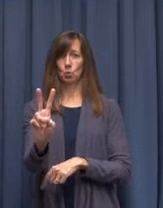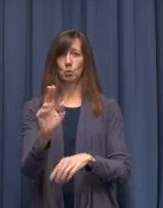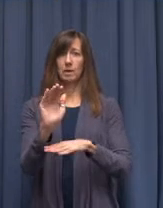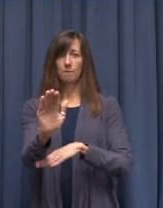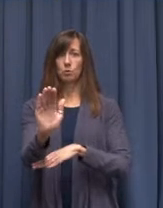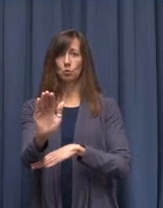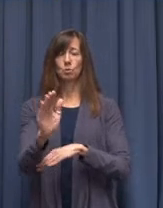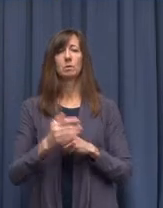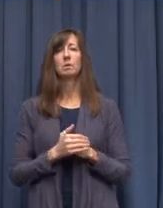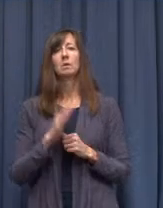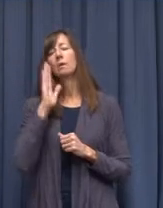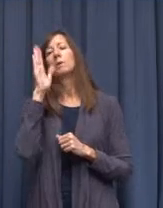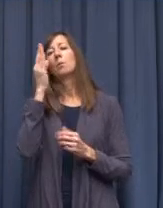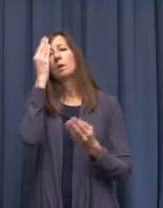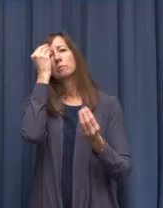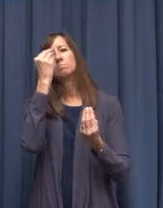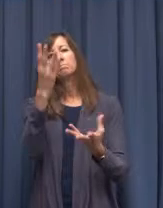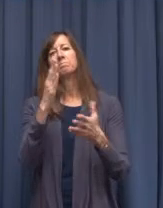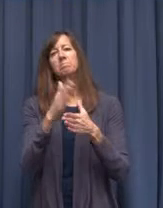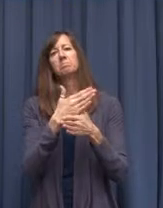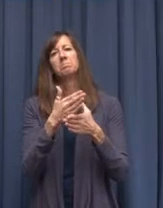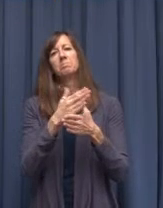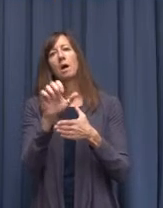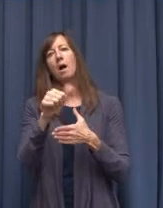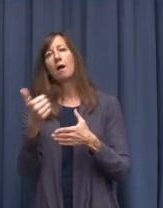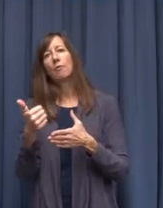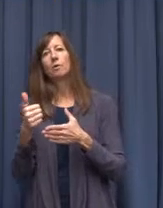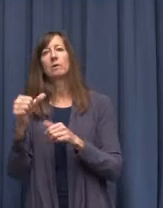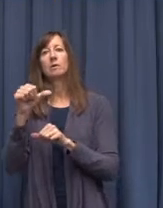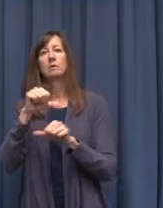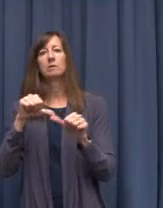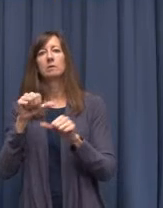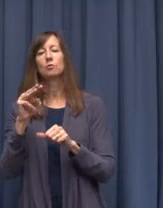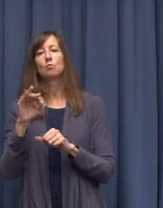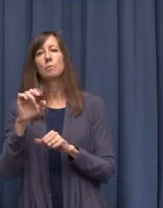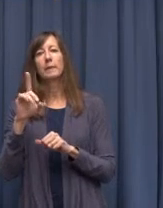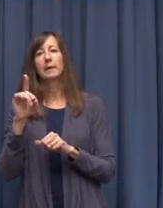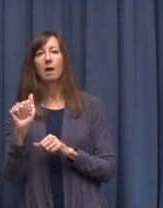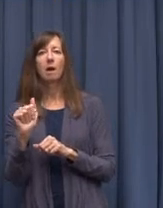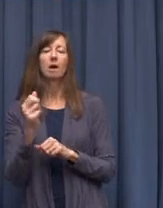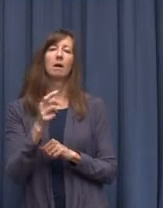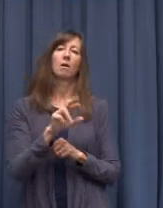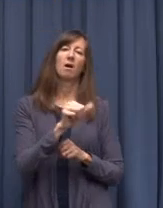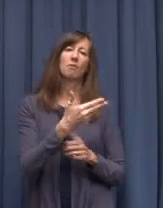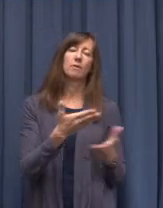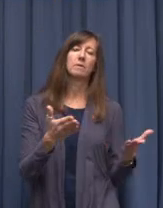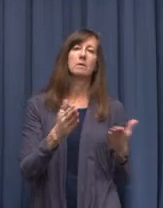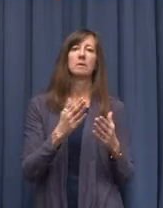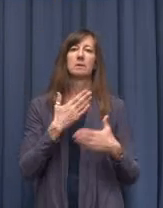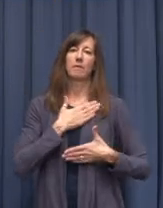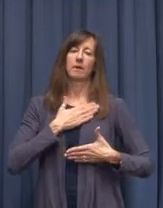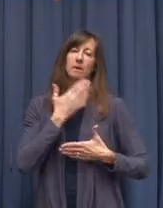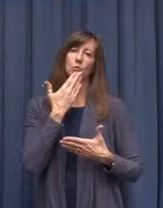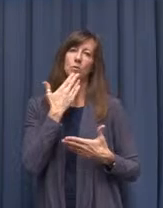other updates via social media or otherwise. Thank you for tuning in. Please